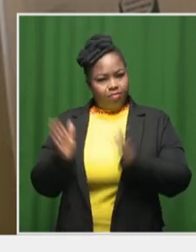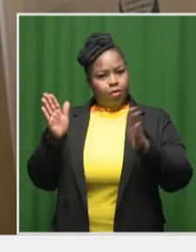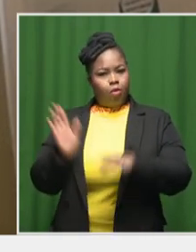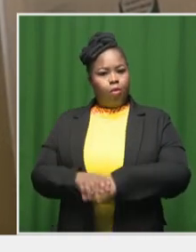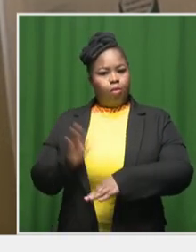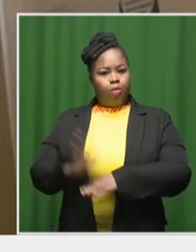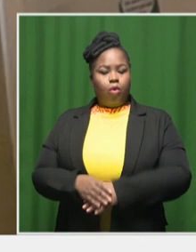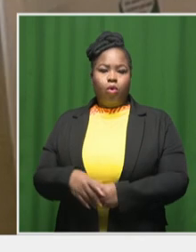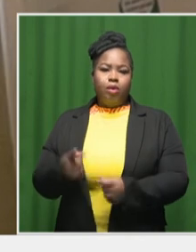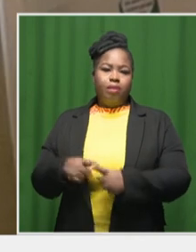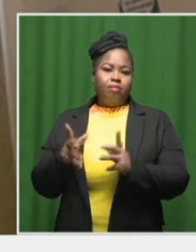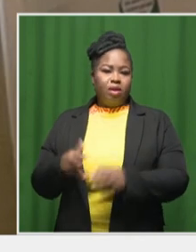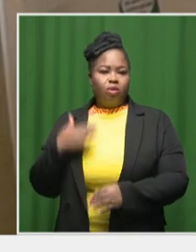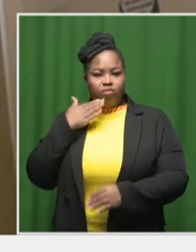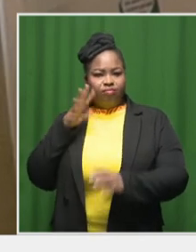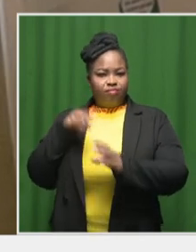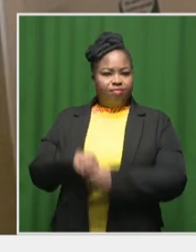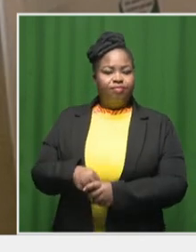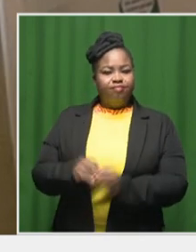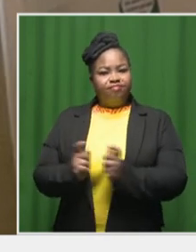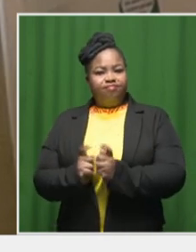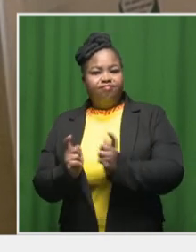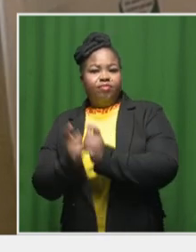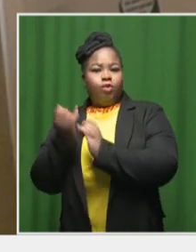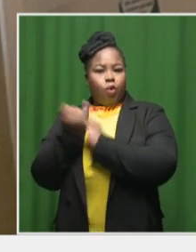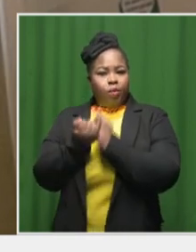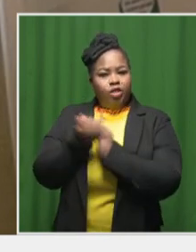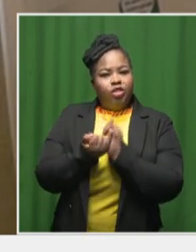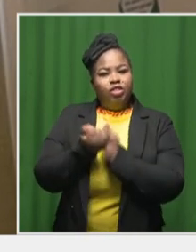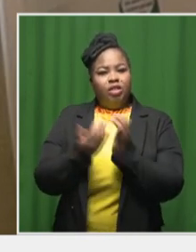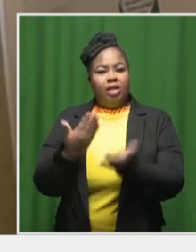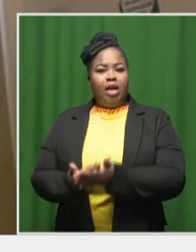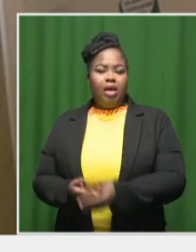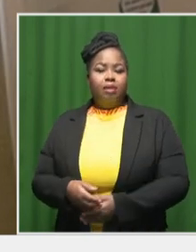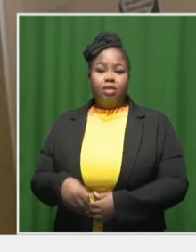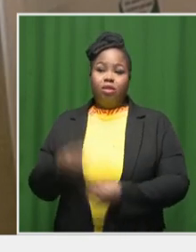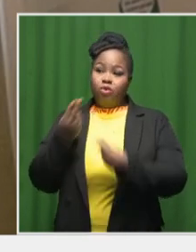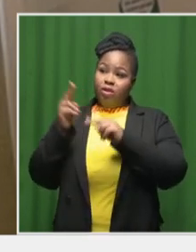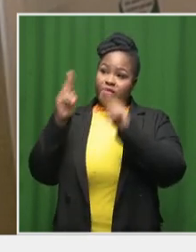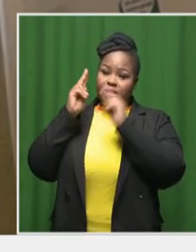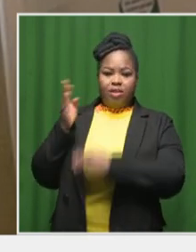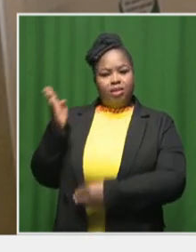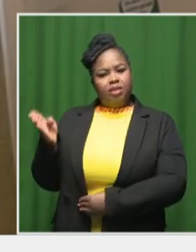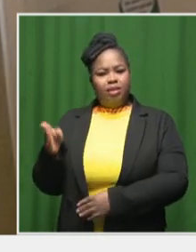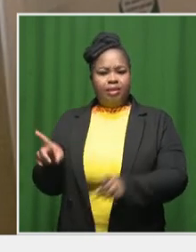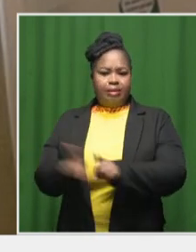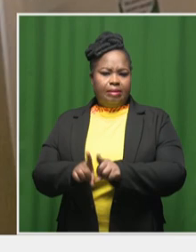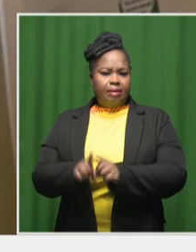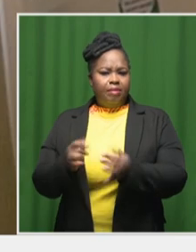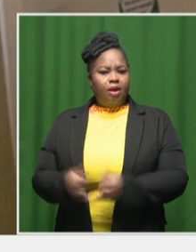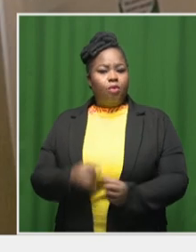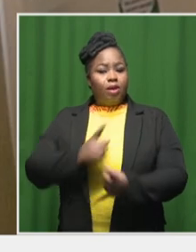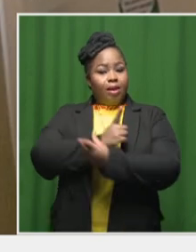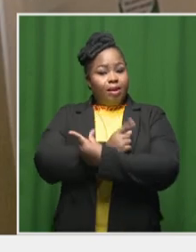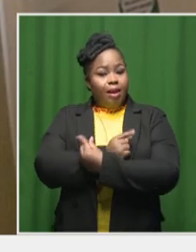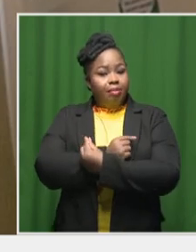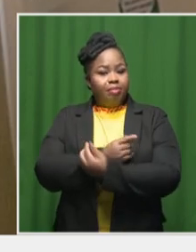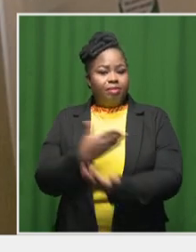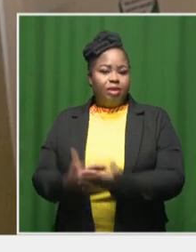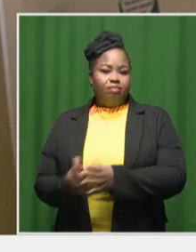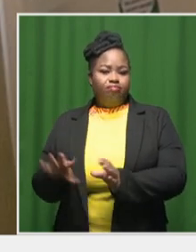doors for netball players to play. There's more leagues. There's if you go to university or even not, there's also clubs where you can play